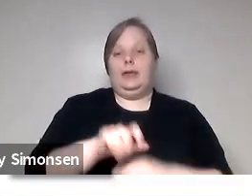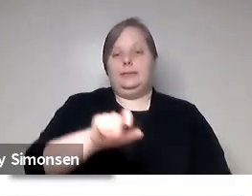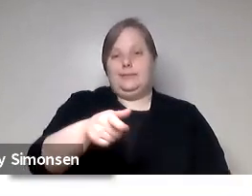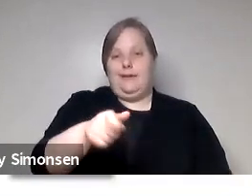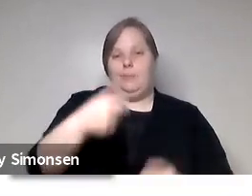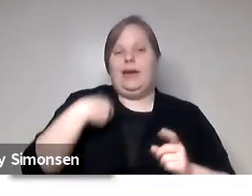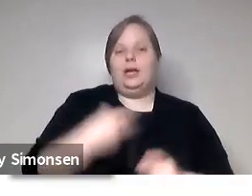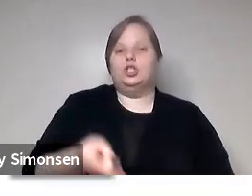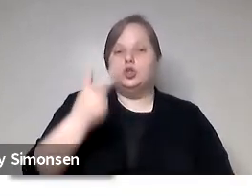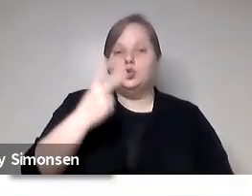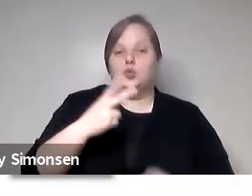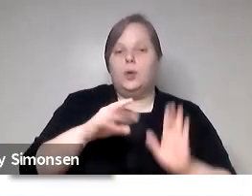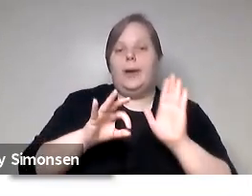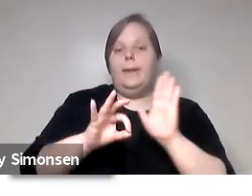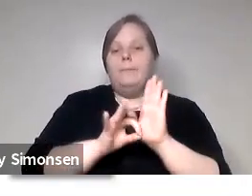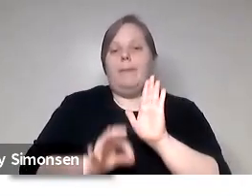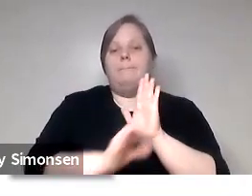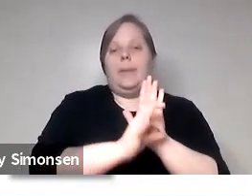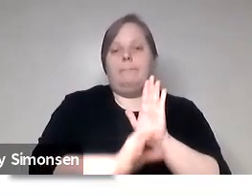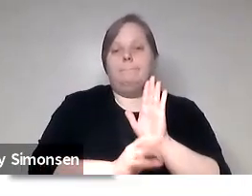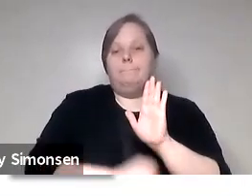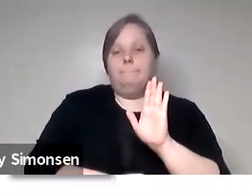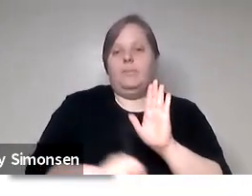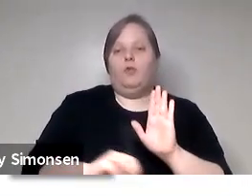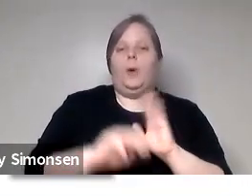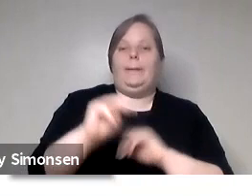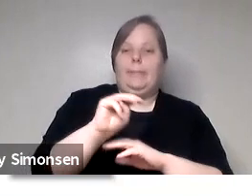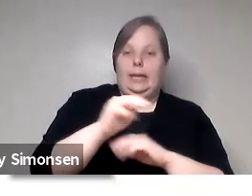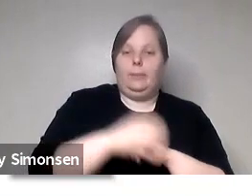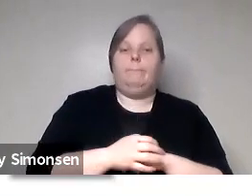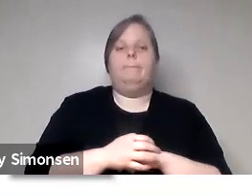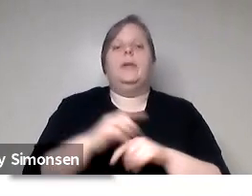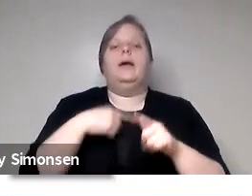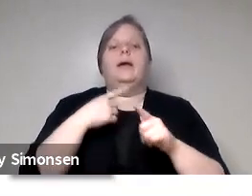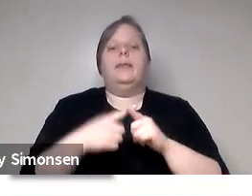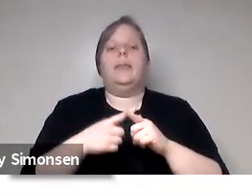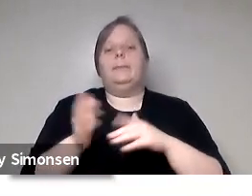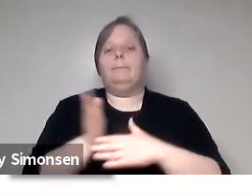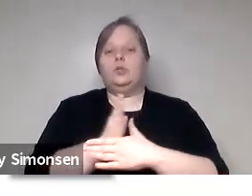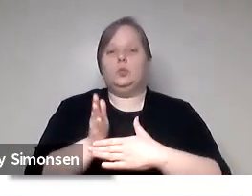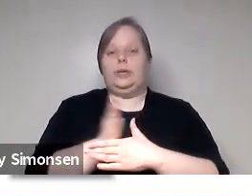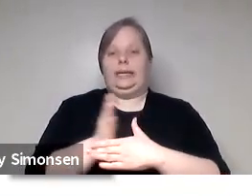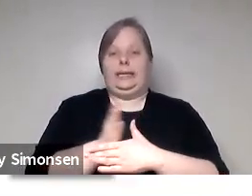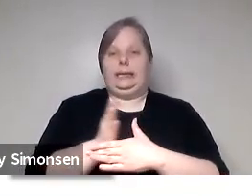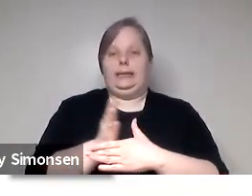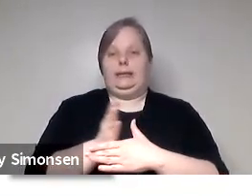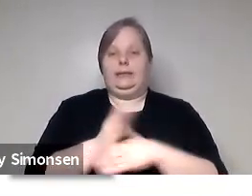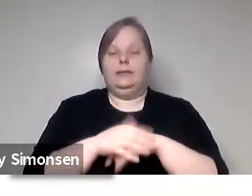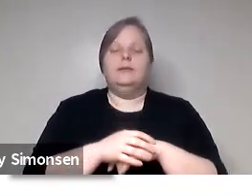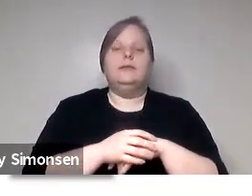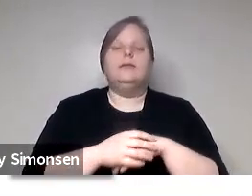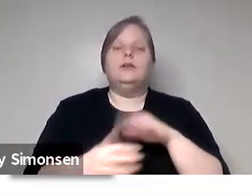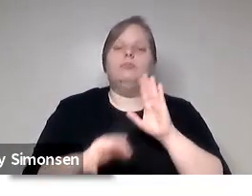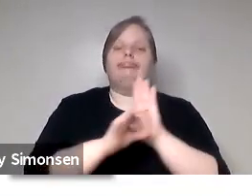two bump dots for medium, and then a bump dot between the numbers 6